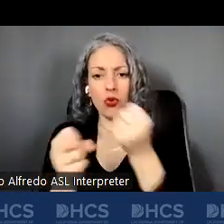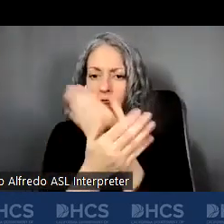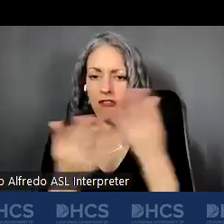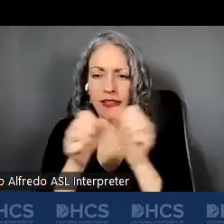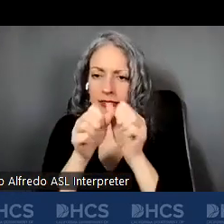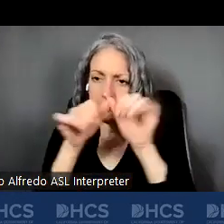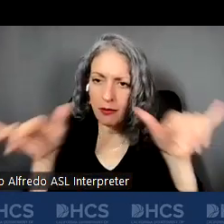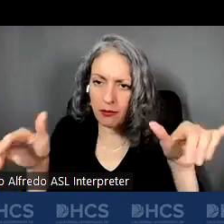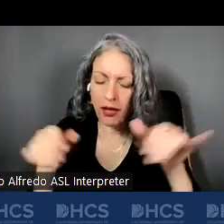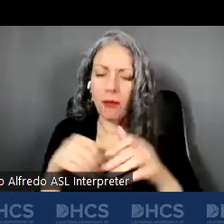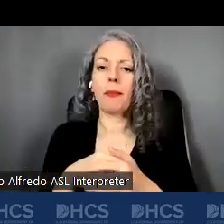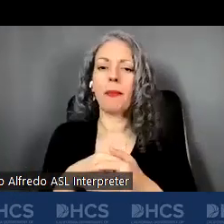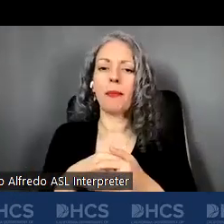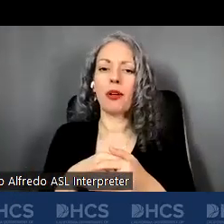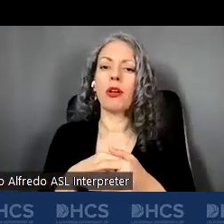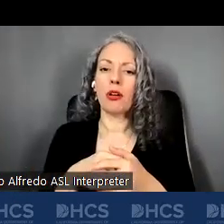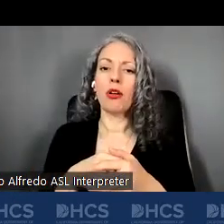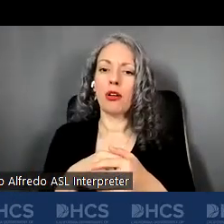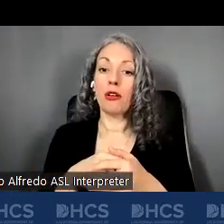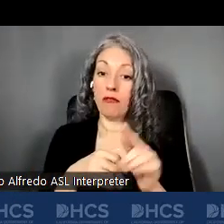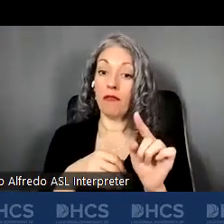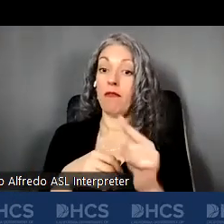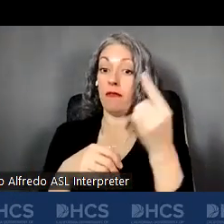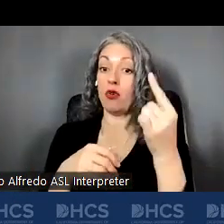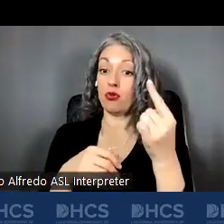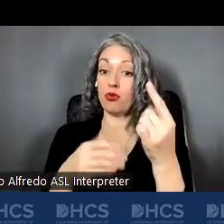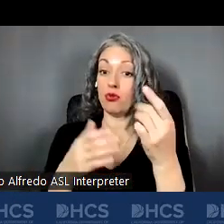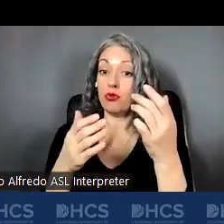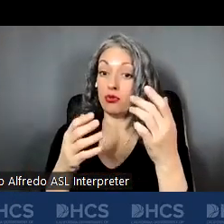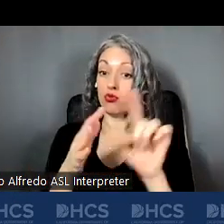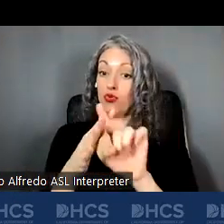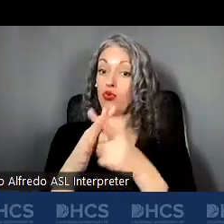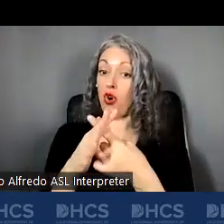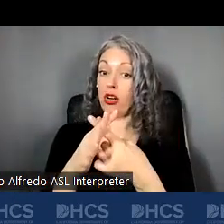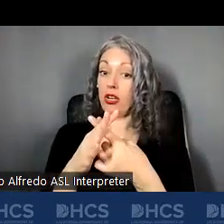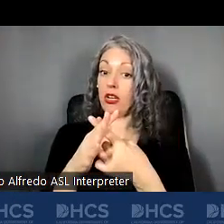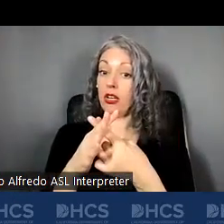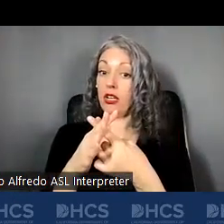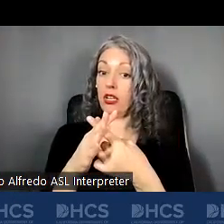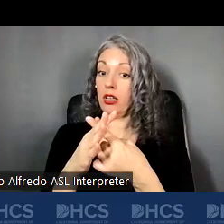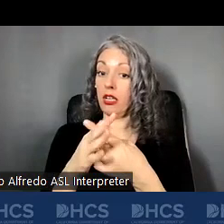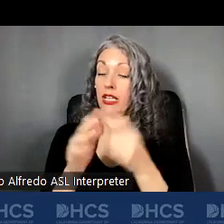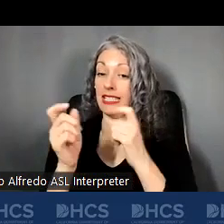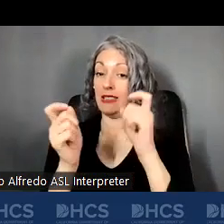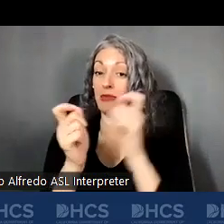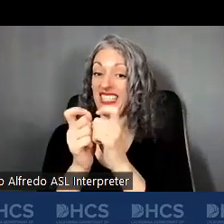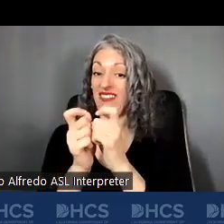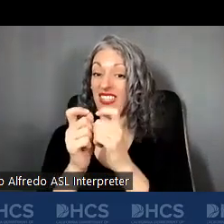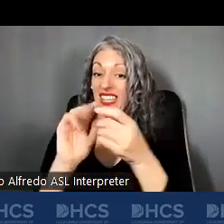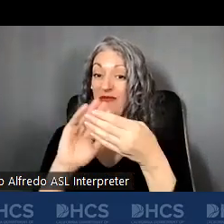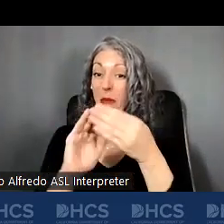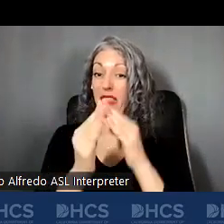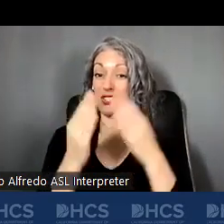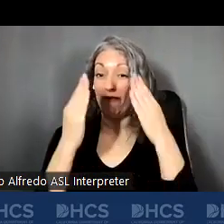time. We first went live for specific populations of focus